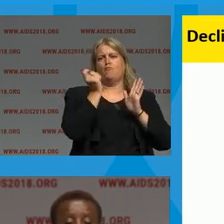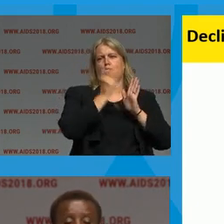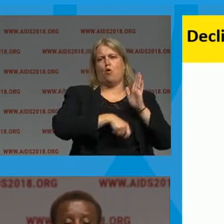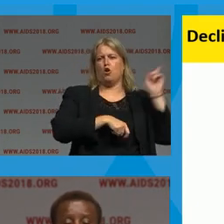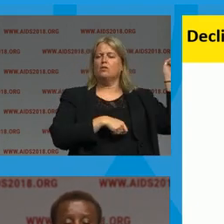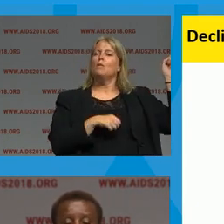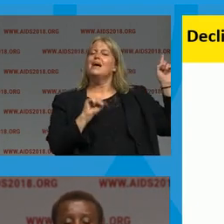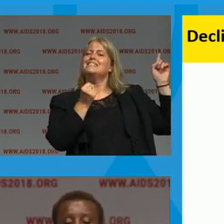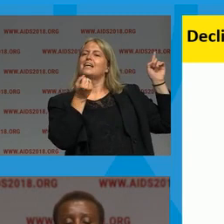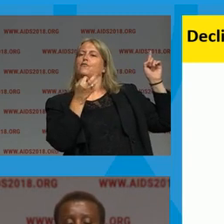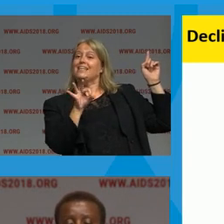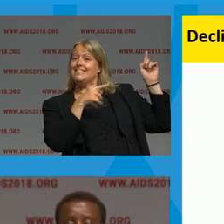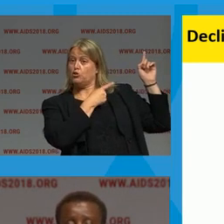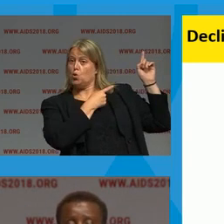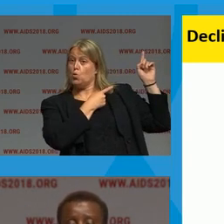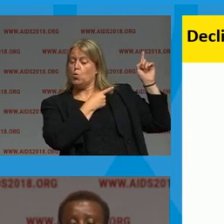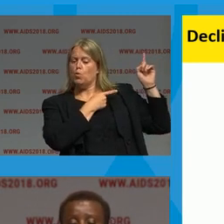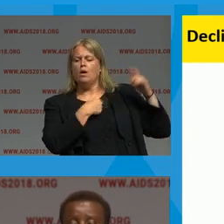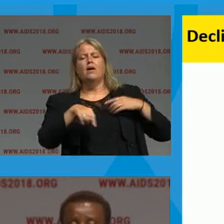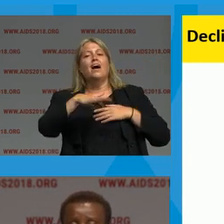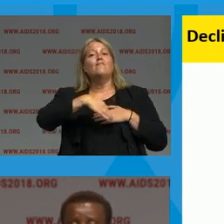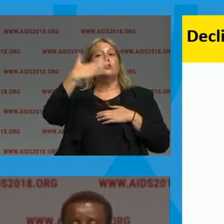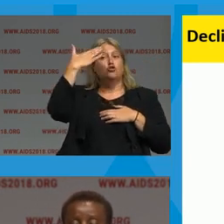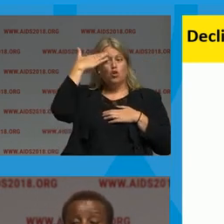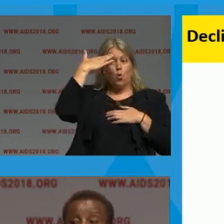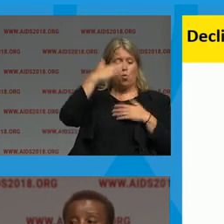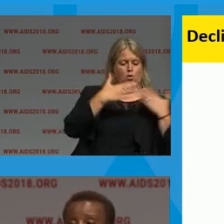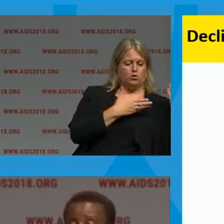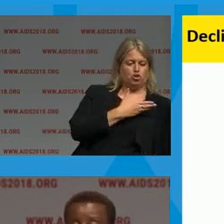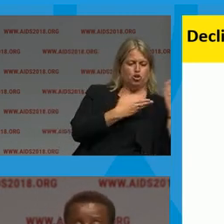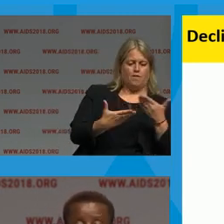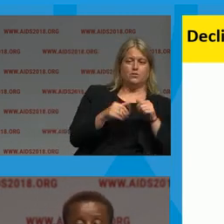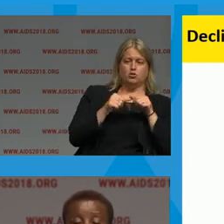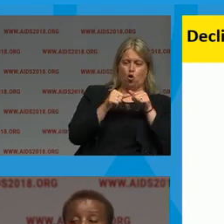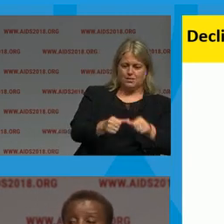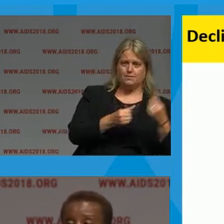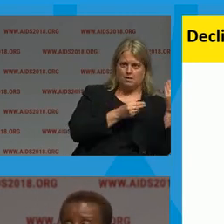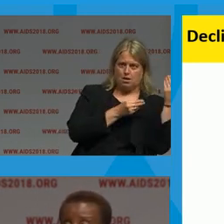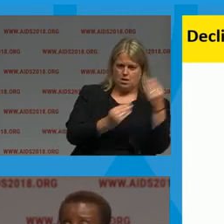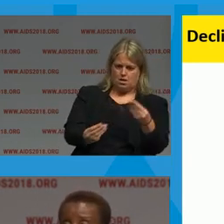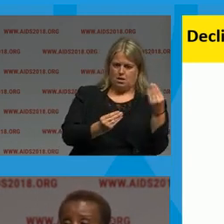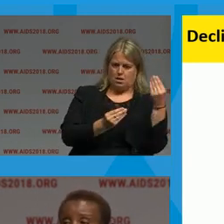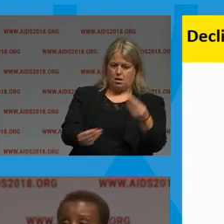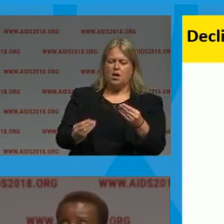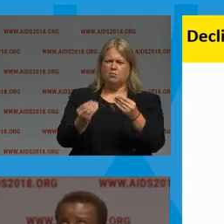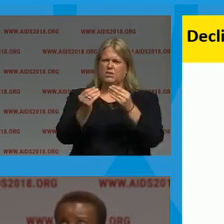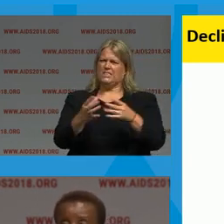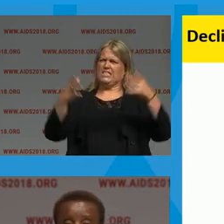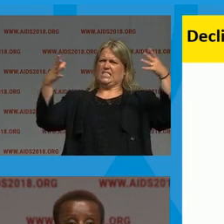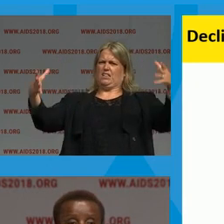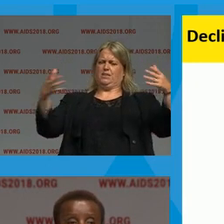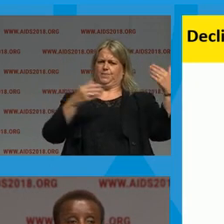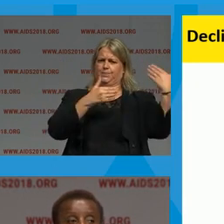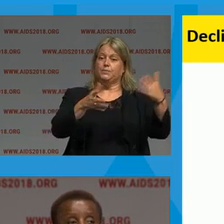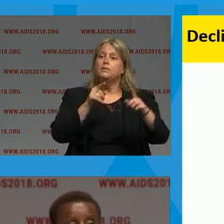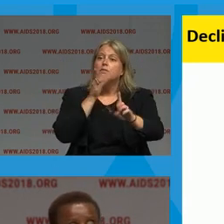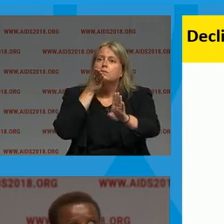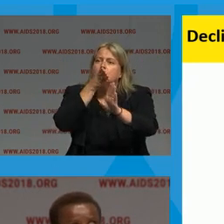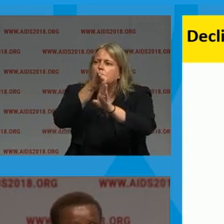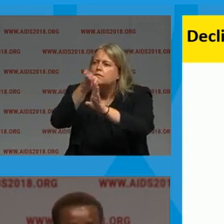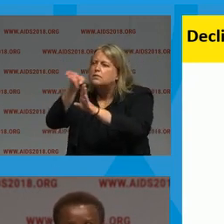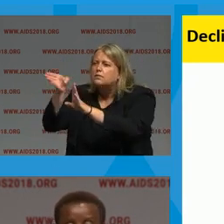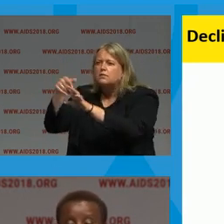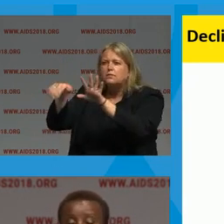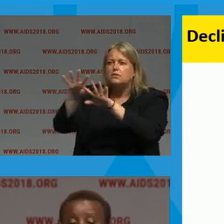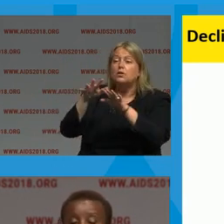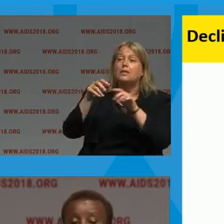know that by applying services consistently at scale, targeted to those that needed them